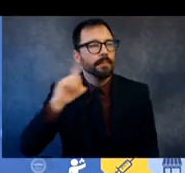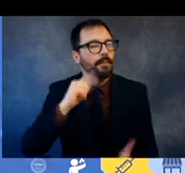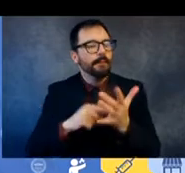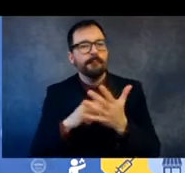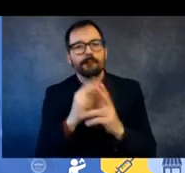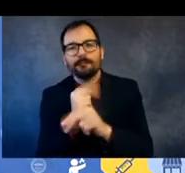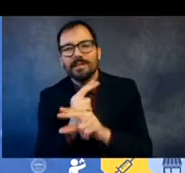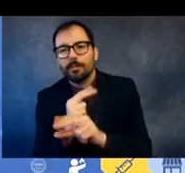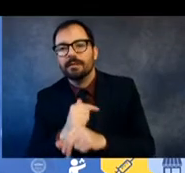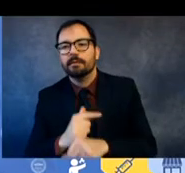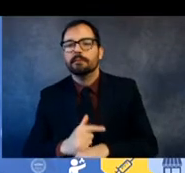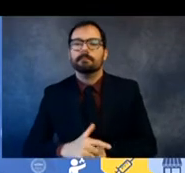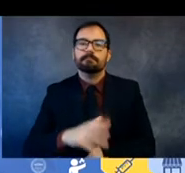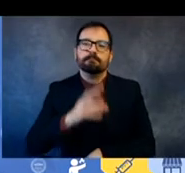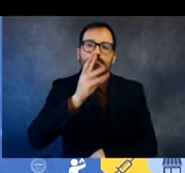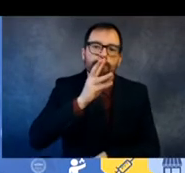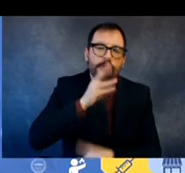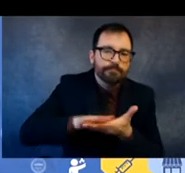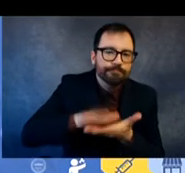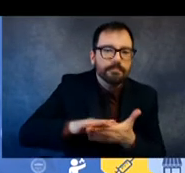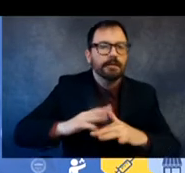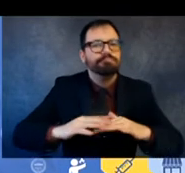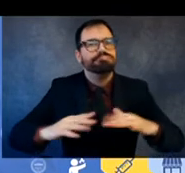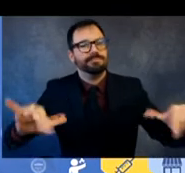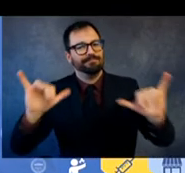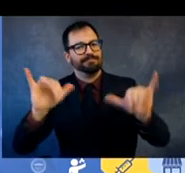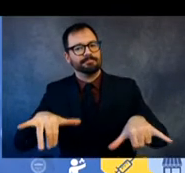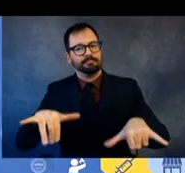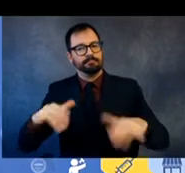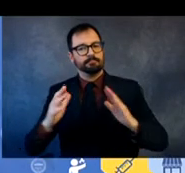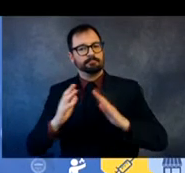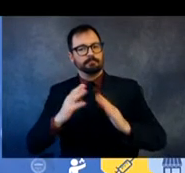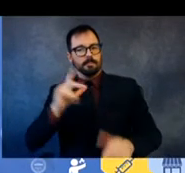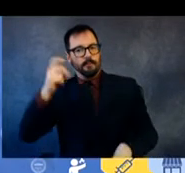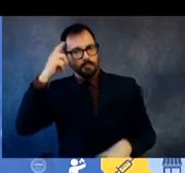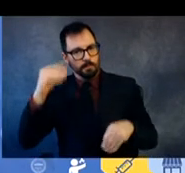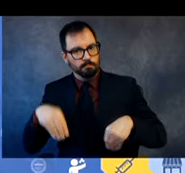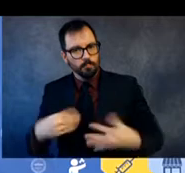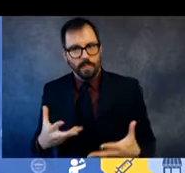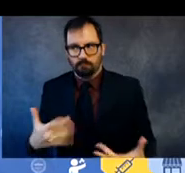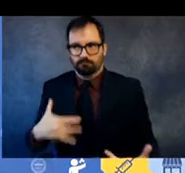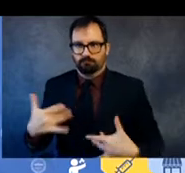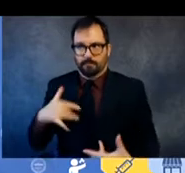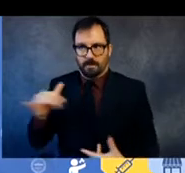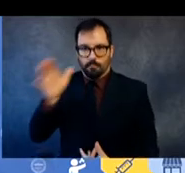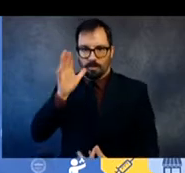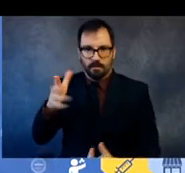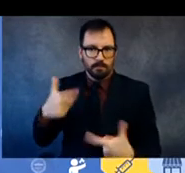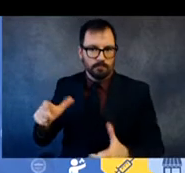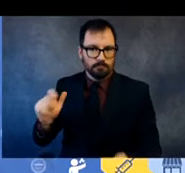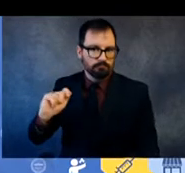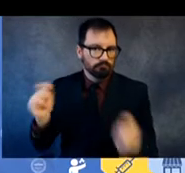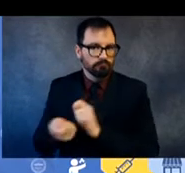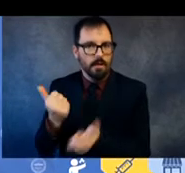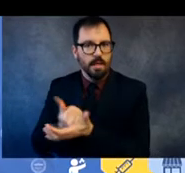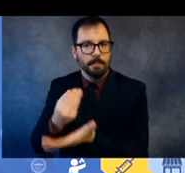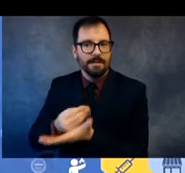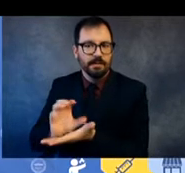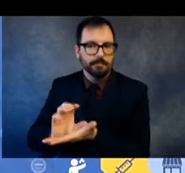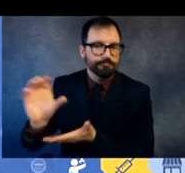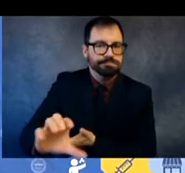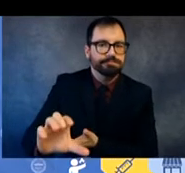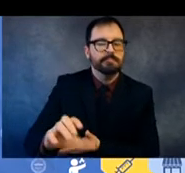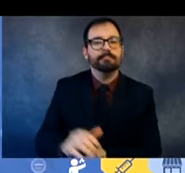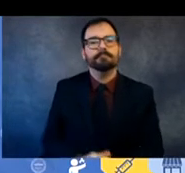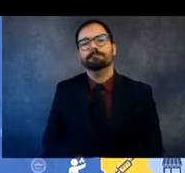about that. And again, I think the delegation is well positioned with Mr. McGovern and Rules, with Mr.